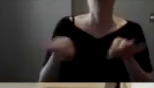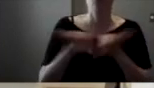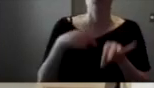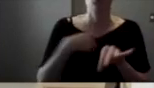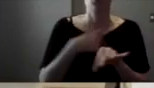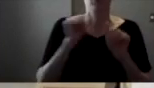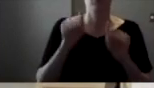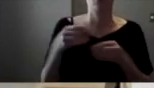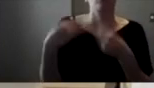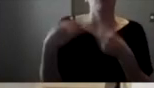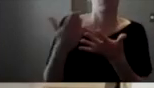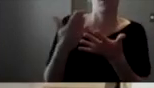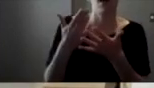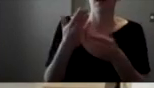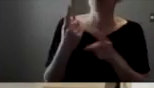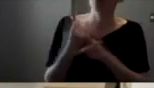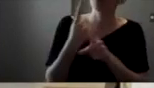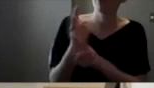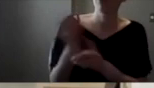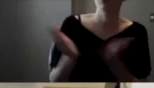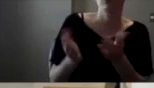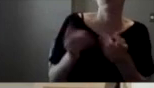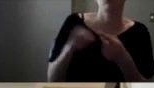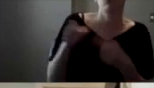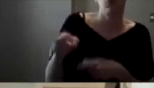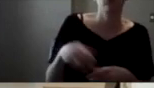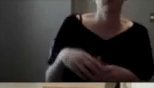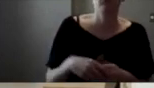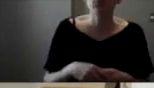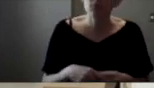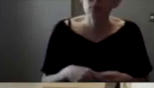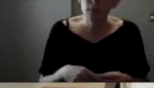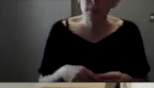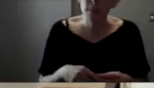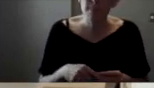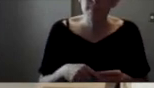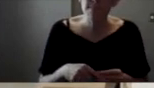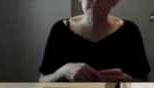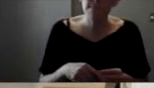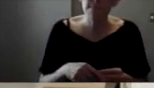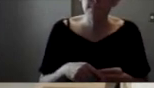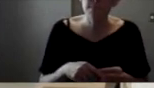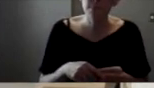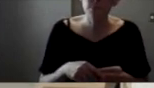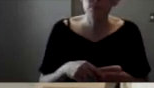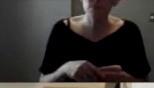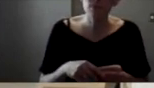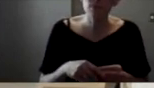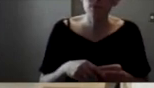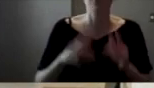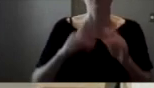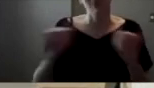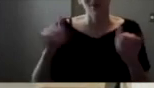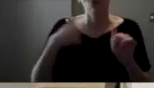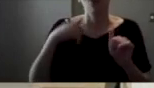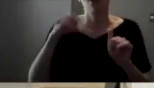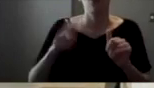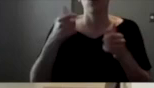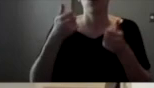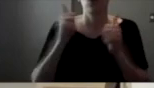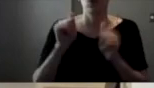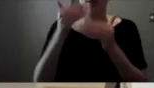necessary services, of course, that are also respectful to the fact that we need to minimize infection in either